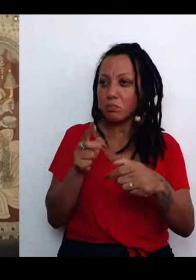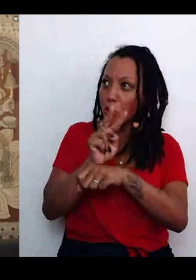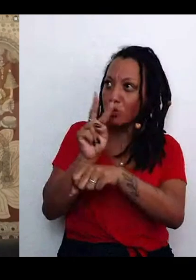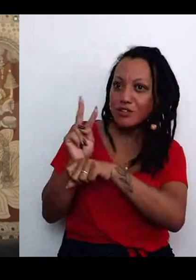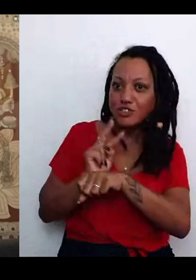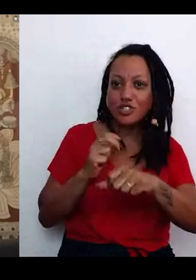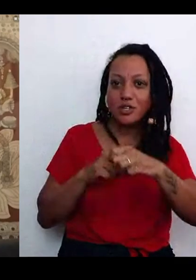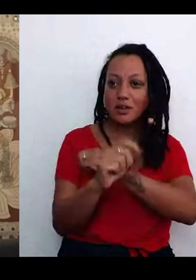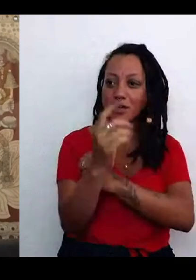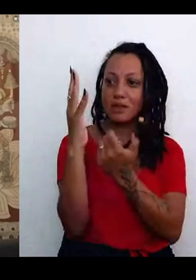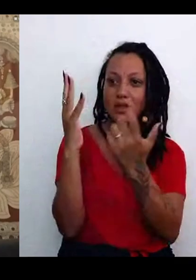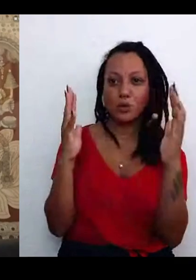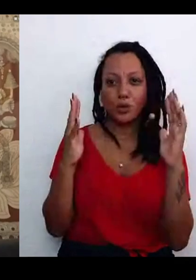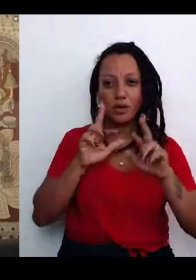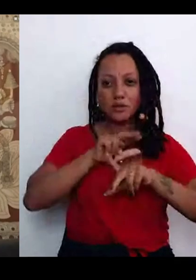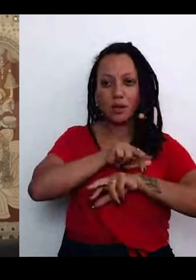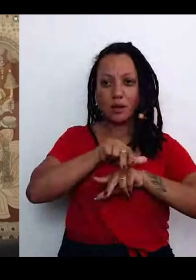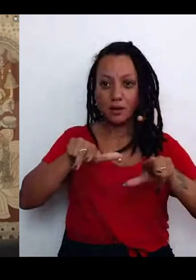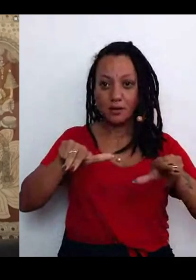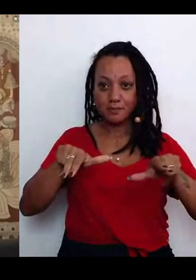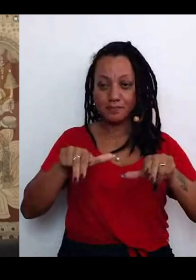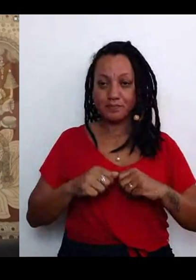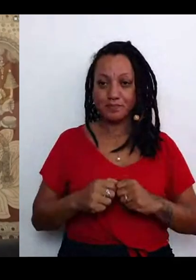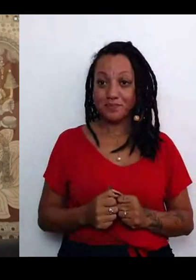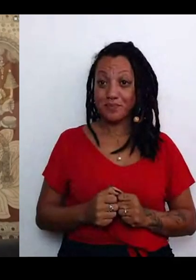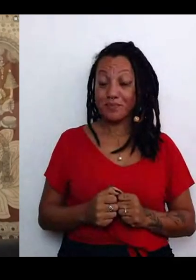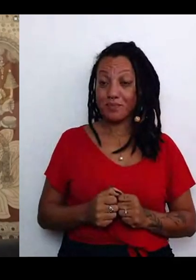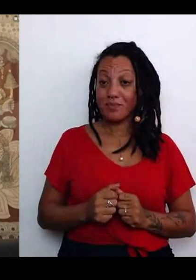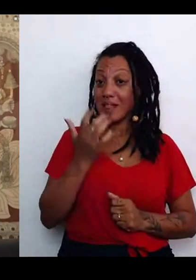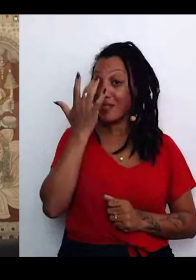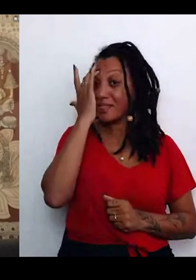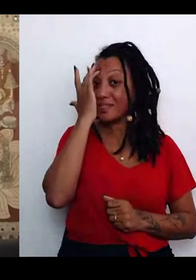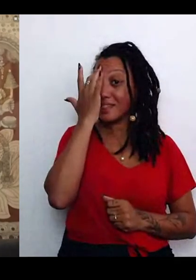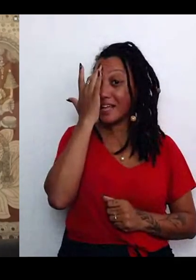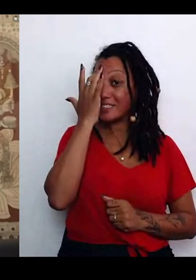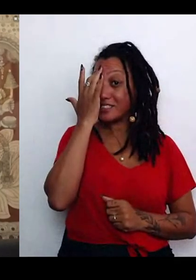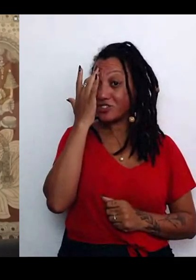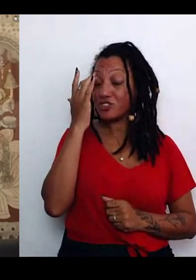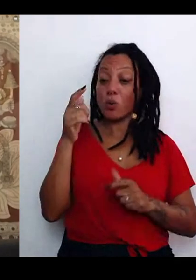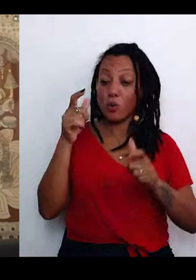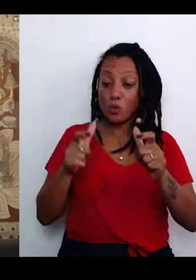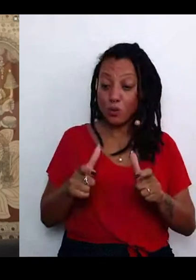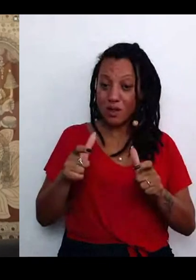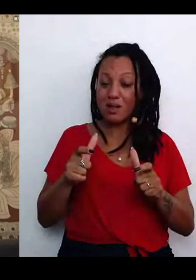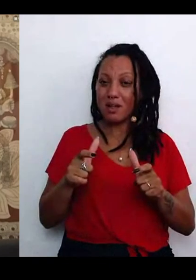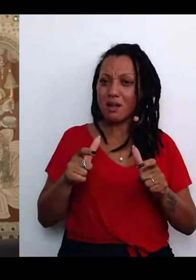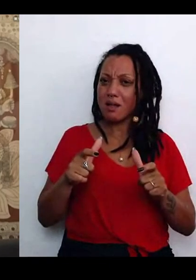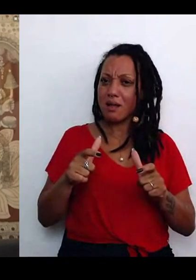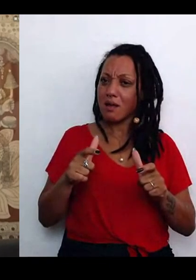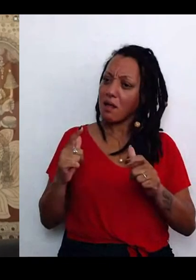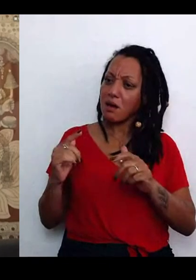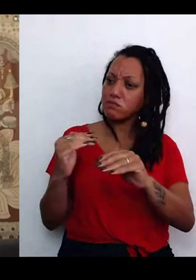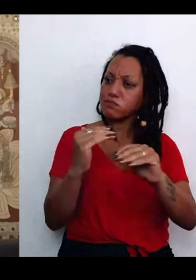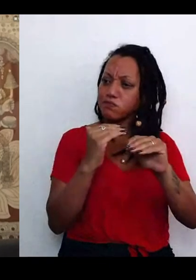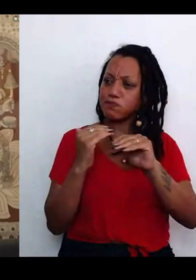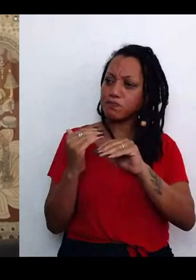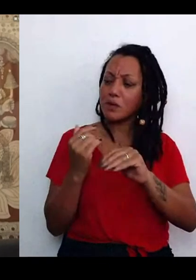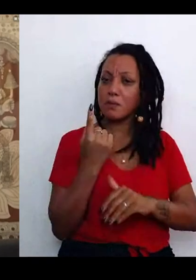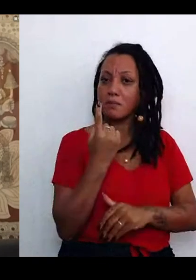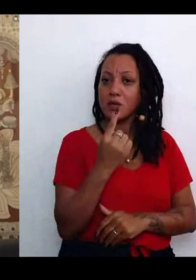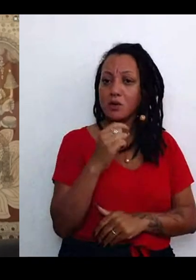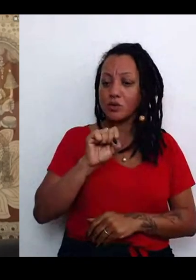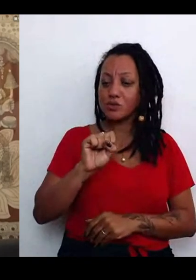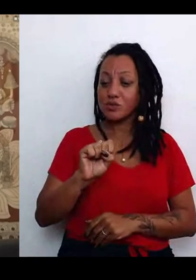um you know what was a Commons literally till 1789 when the British with one stroke of a pen said that it belonged to England